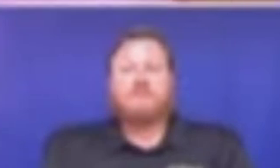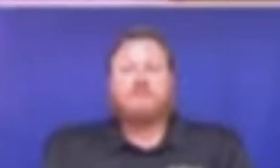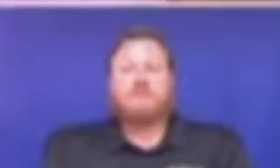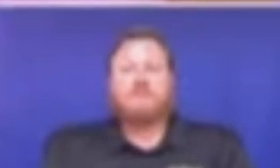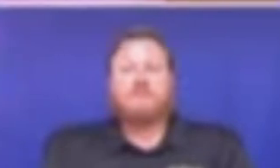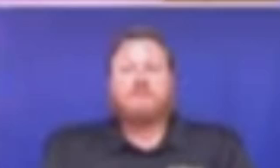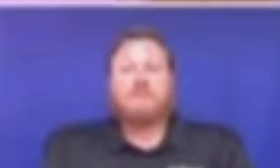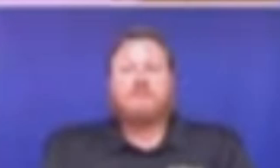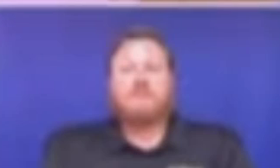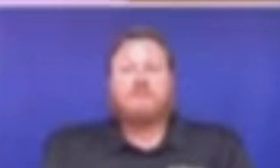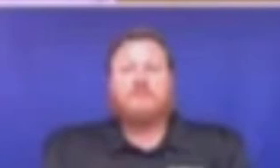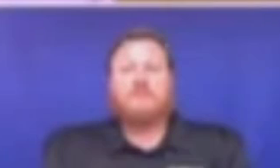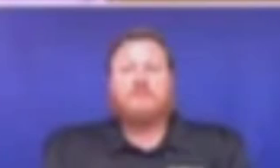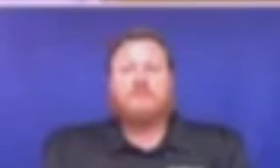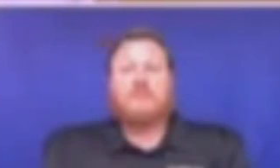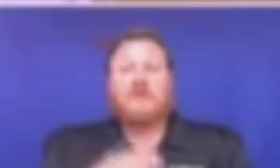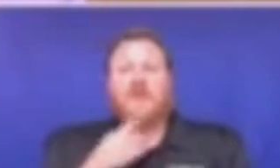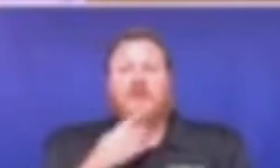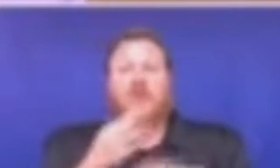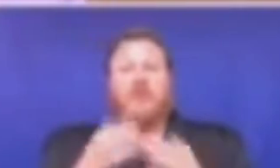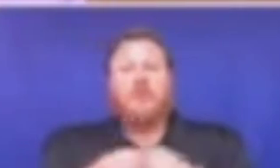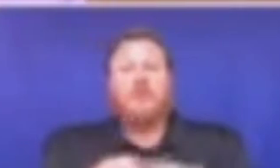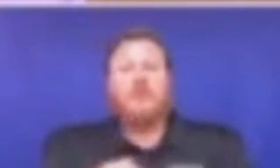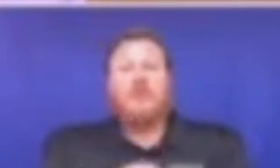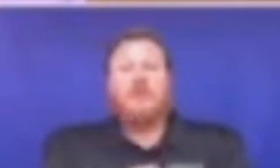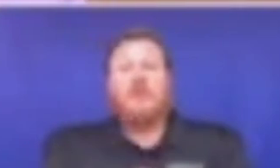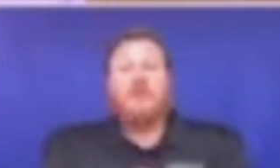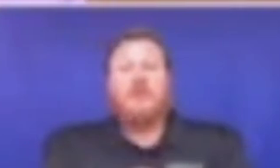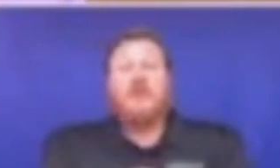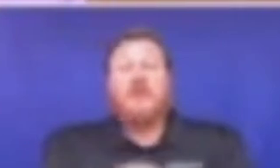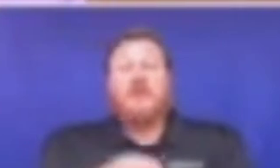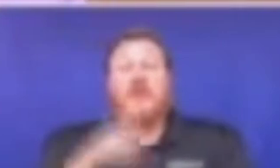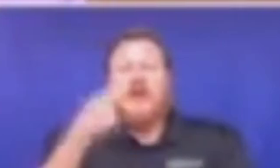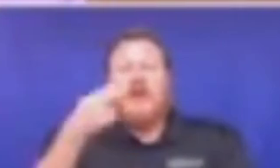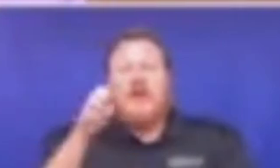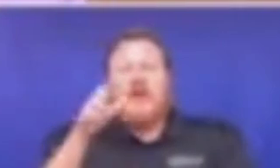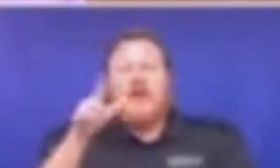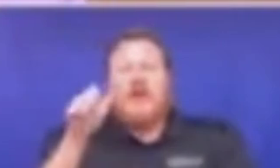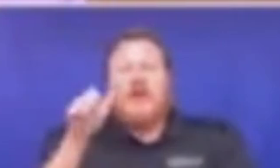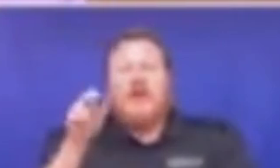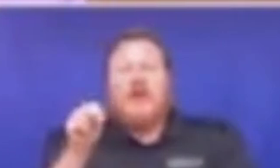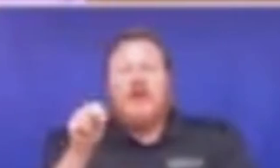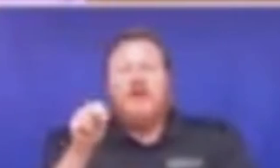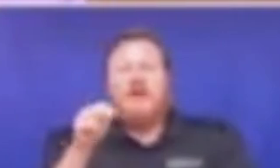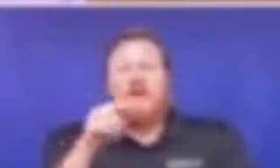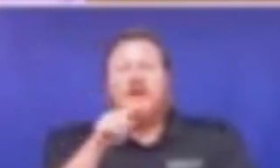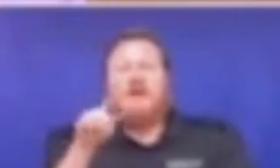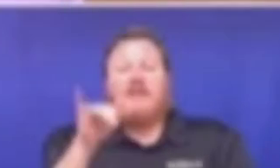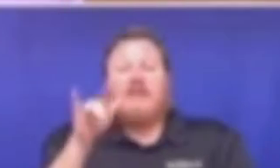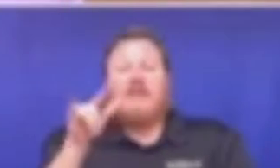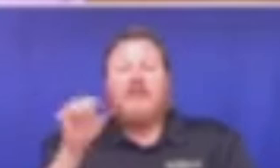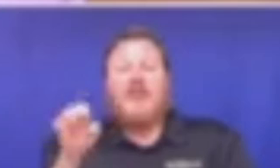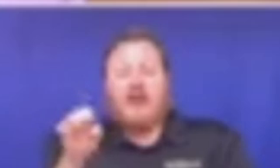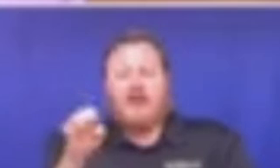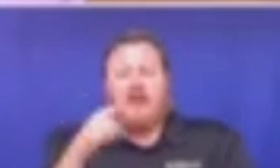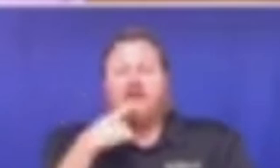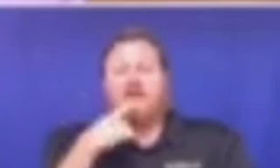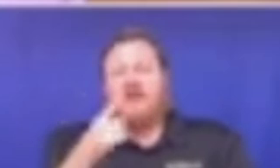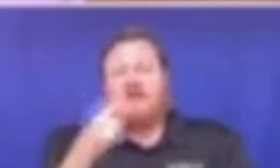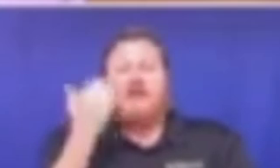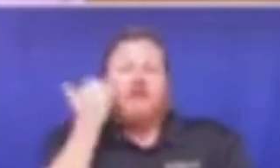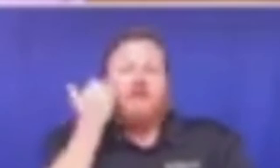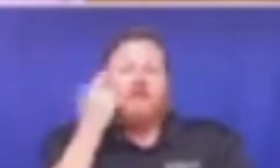Helen Zille commented that the government that you lead, in essence, is a coalition between